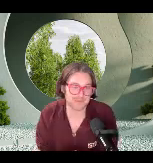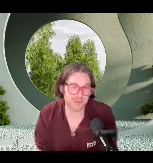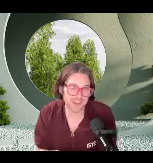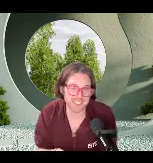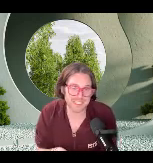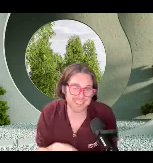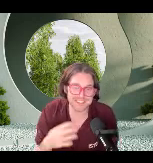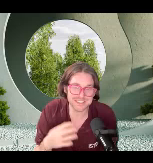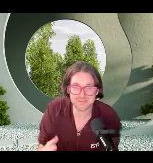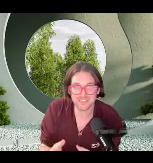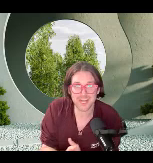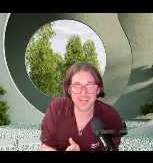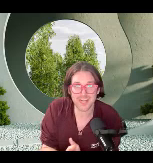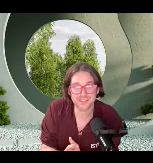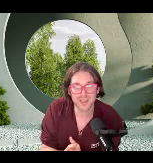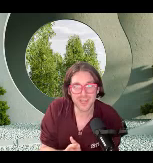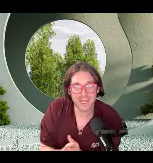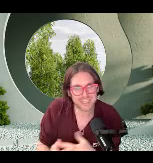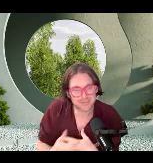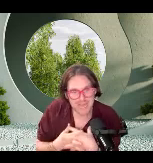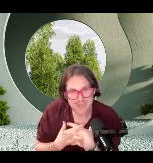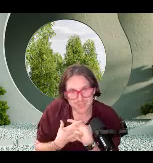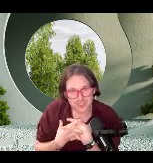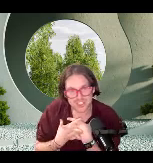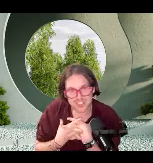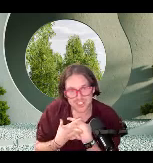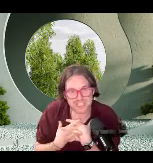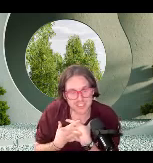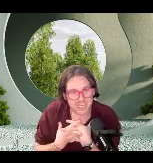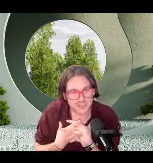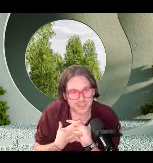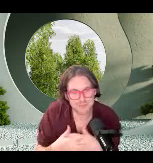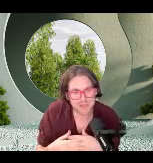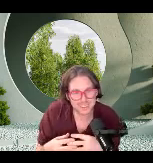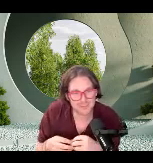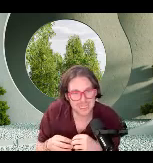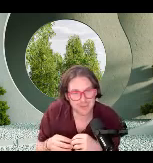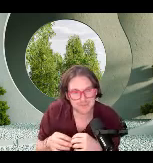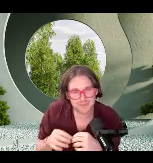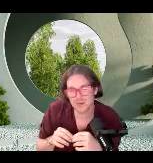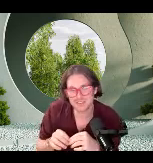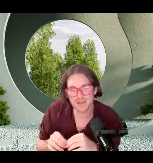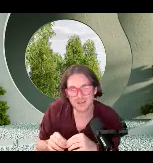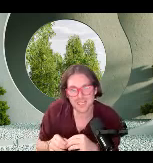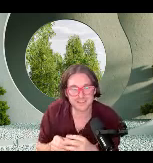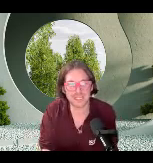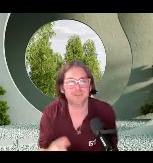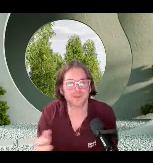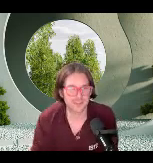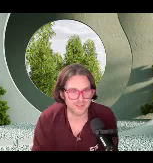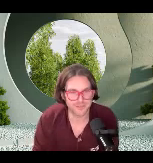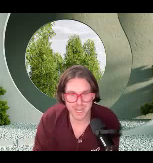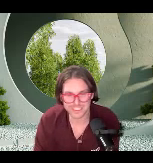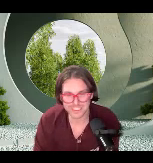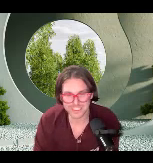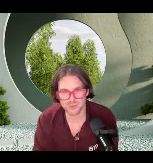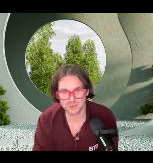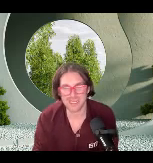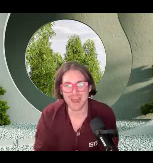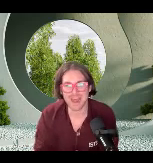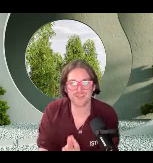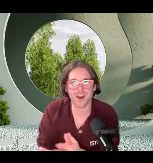different keys. We've got some car keys and some different colors. And in my mind, traditionally as educators, we might sometimes view ourselves as the keeper